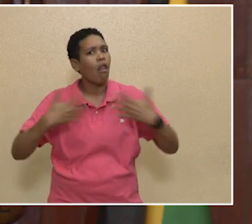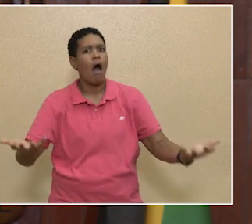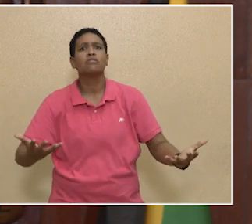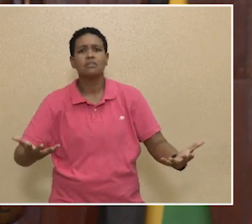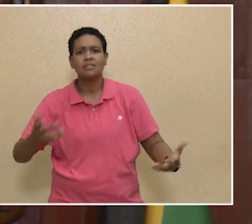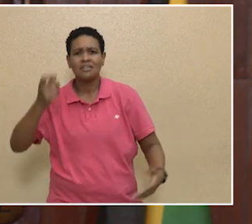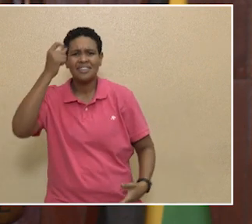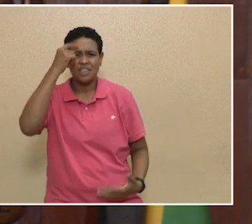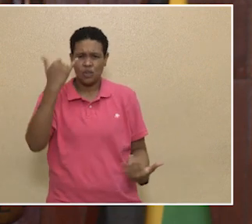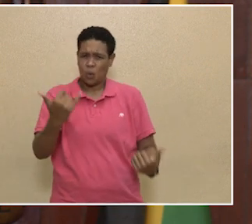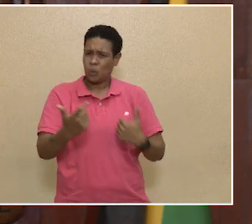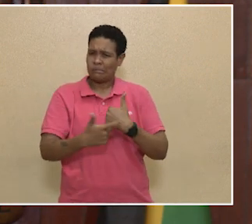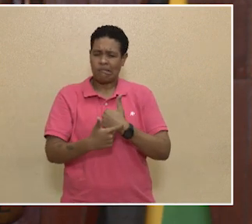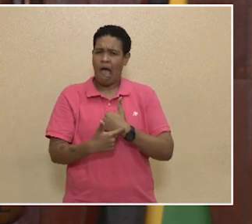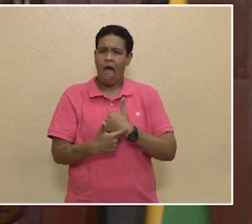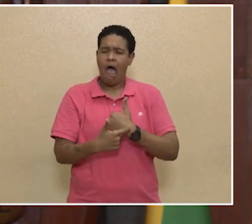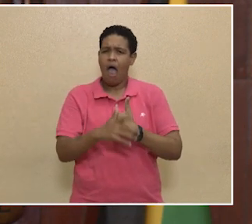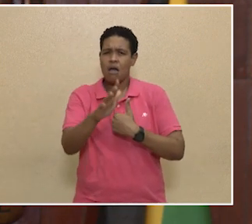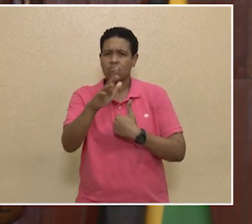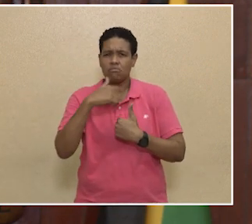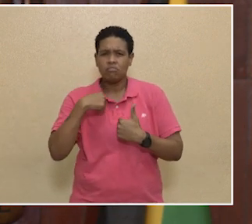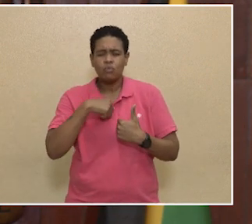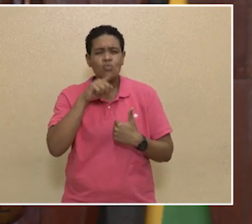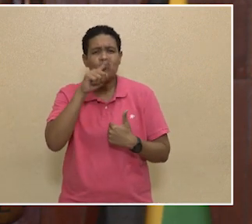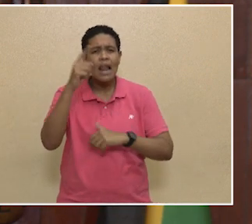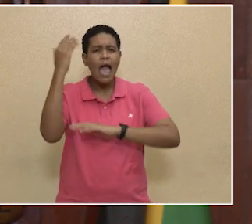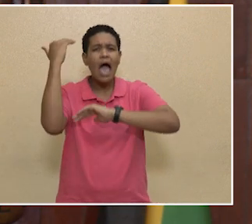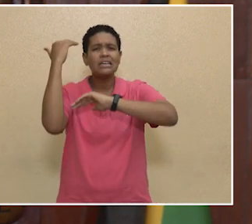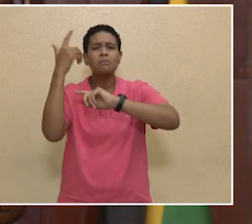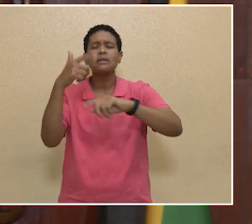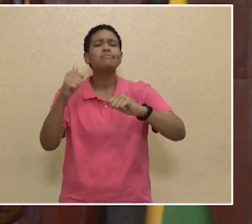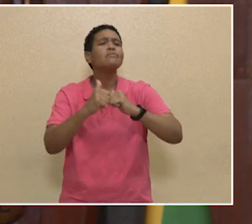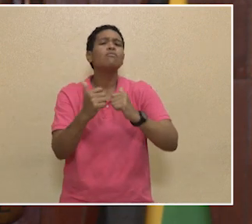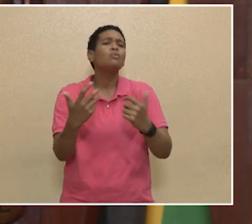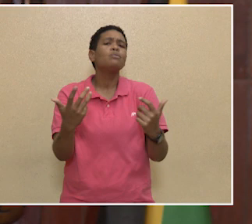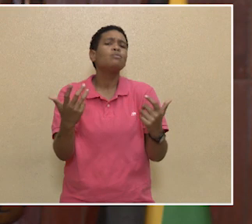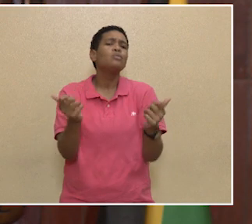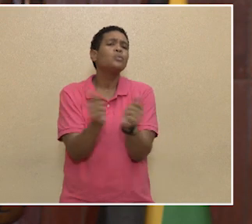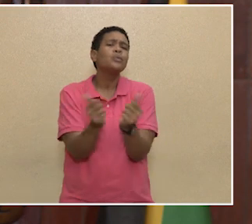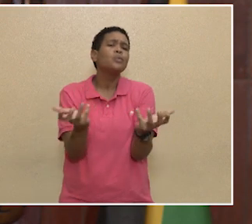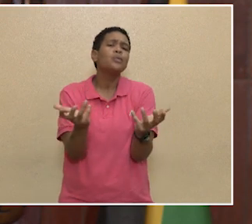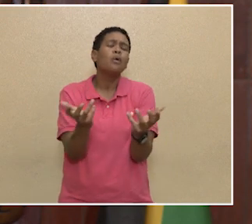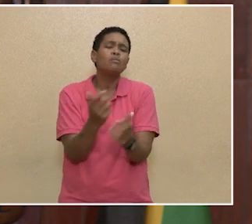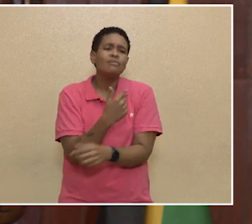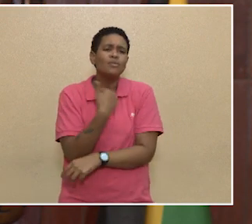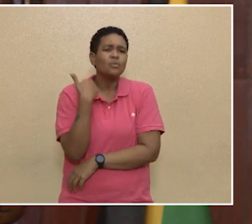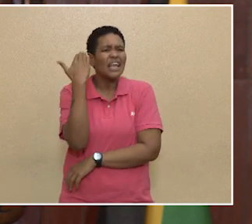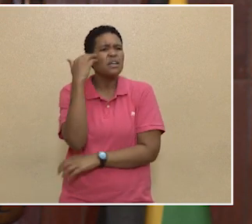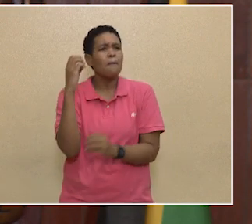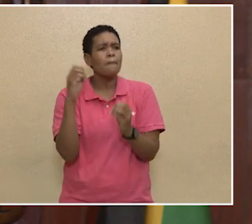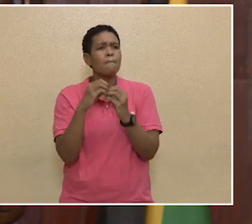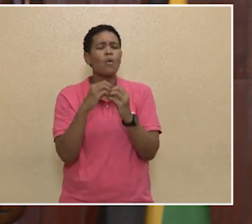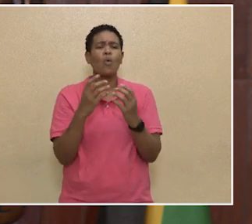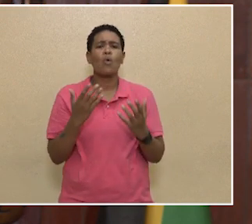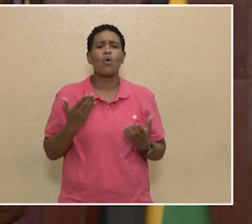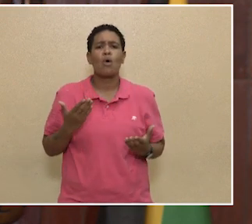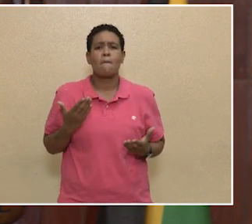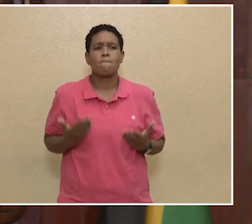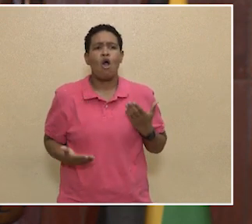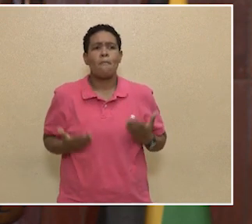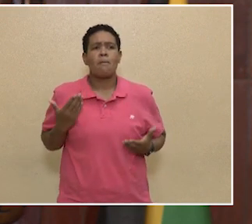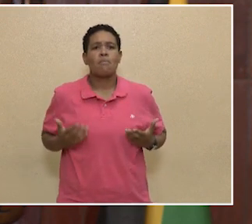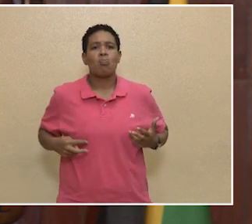come at a time when we are expecting that there would be a greater probability